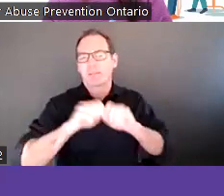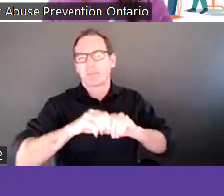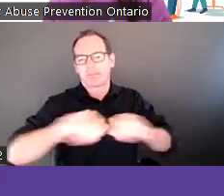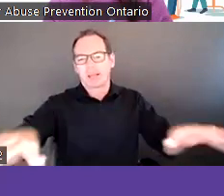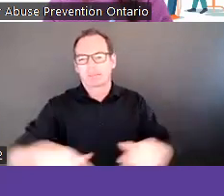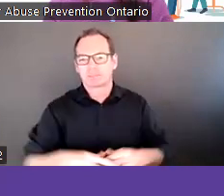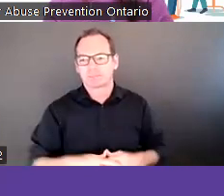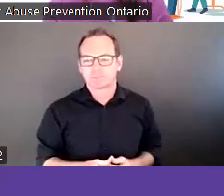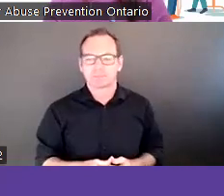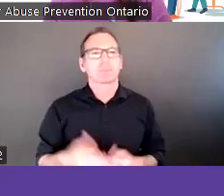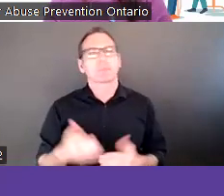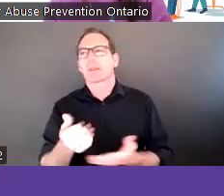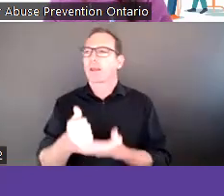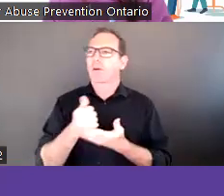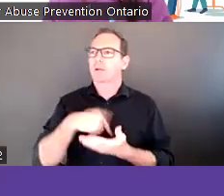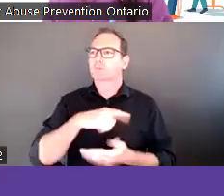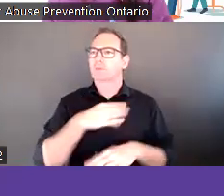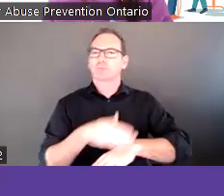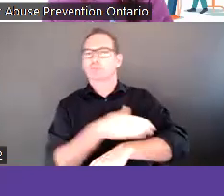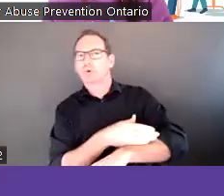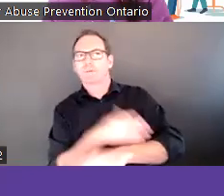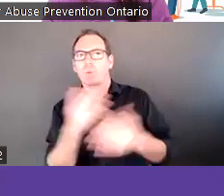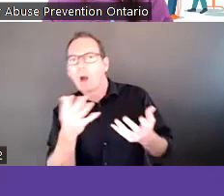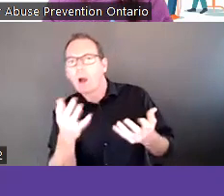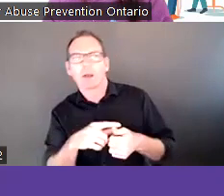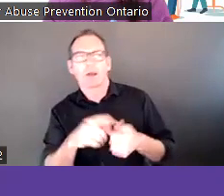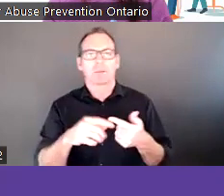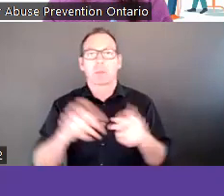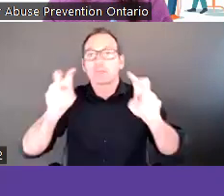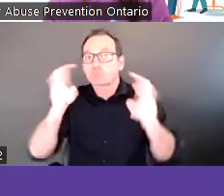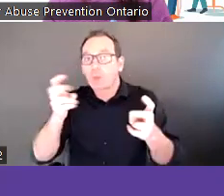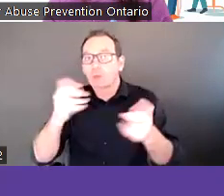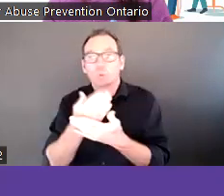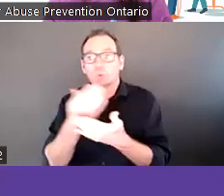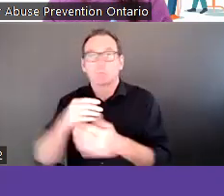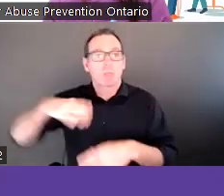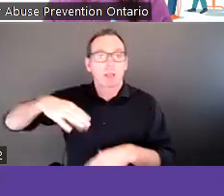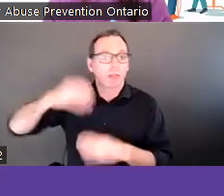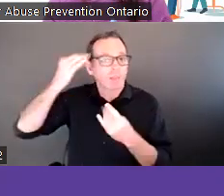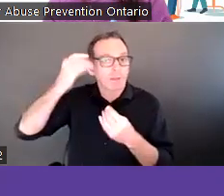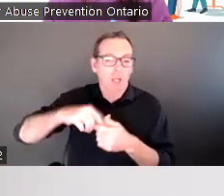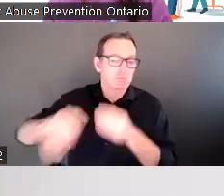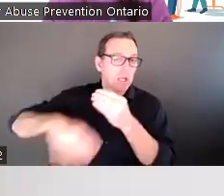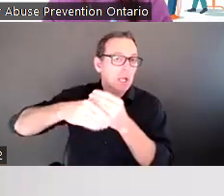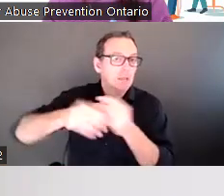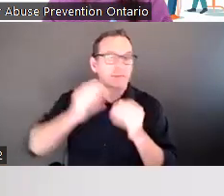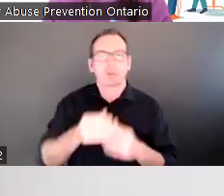with things that we could improve on and topics for future discussions. We do appreciate that you take time for